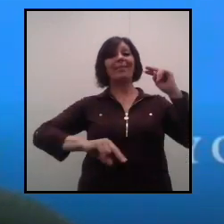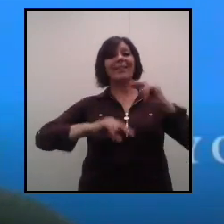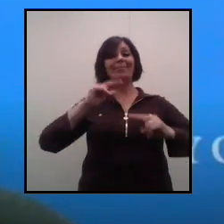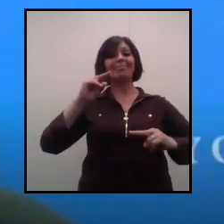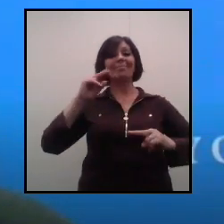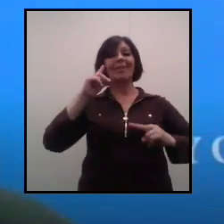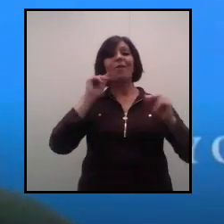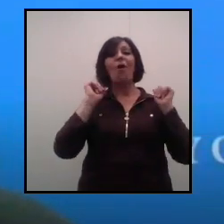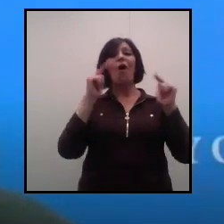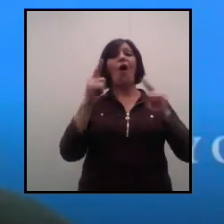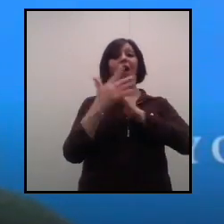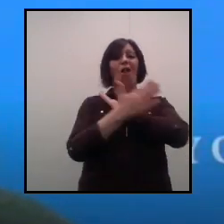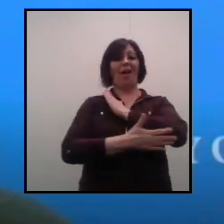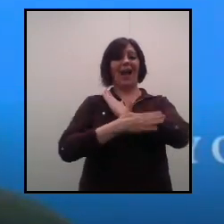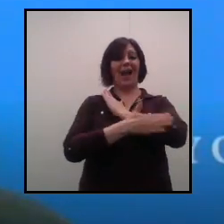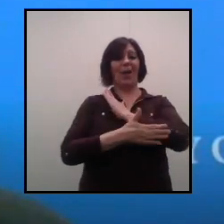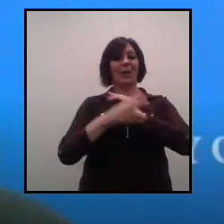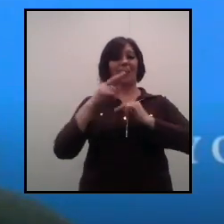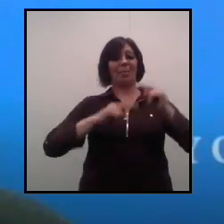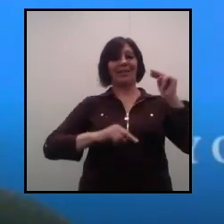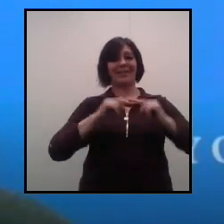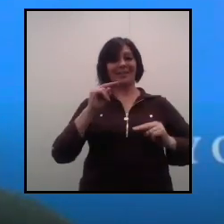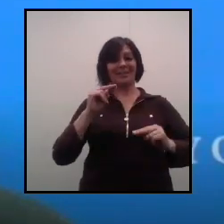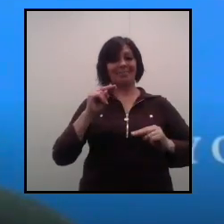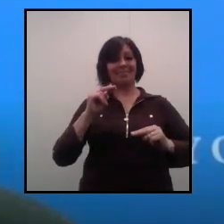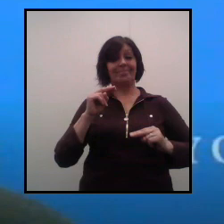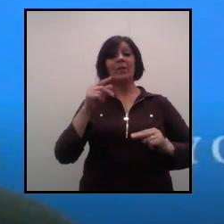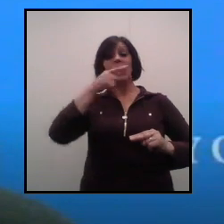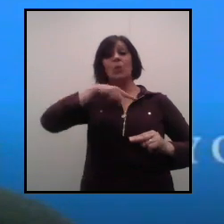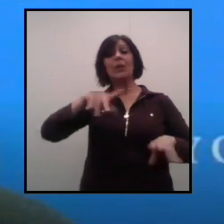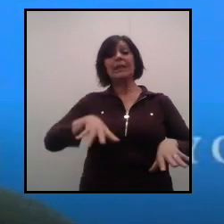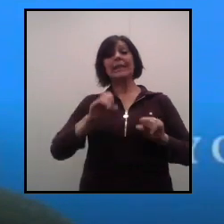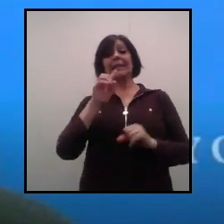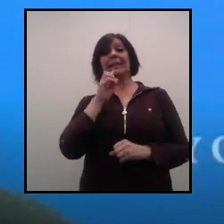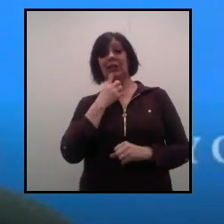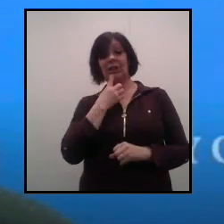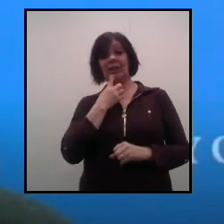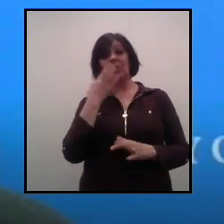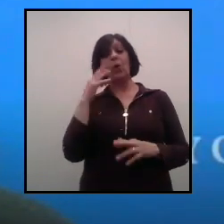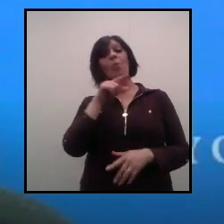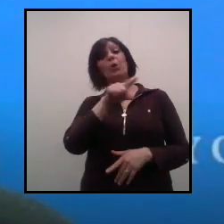and for all county buildings. So I want people to understand we're taking it seriously, and we